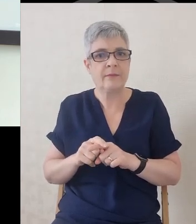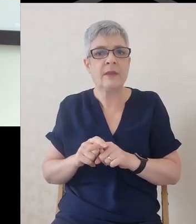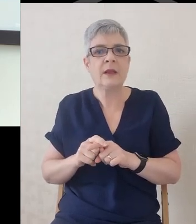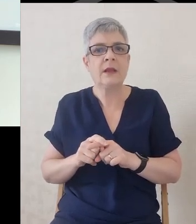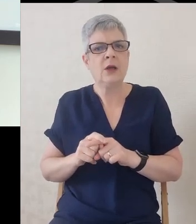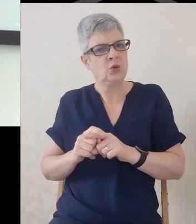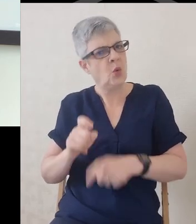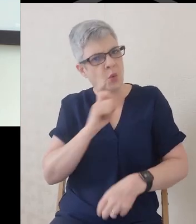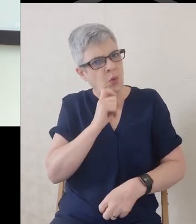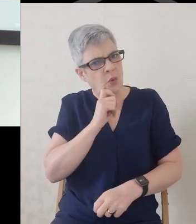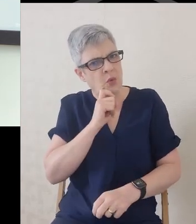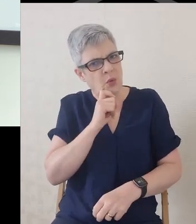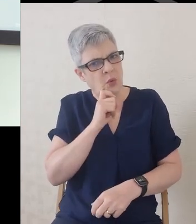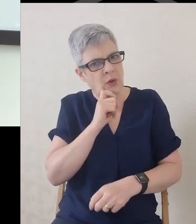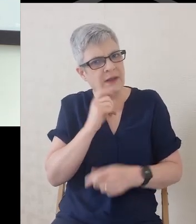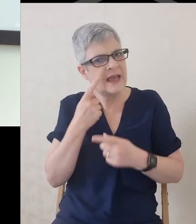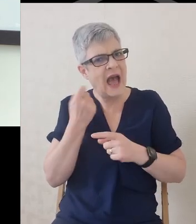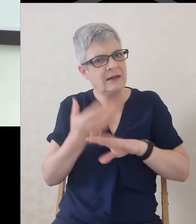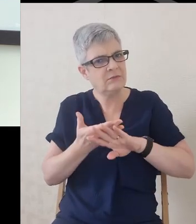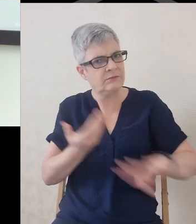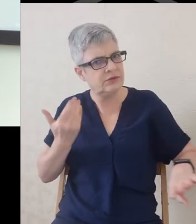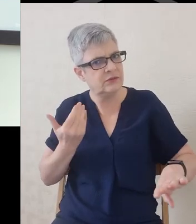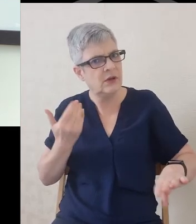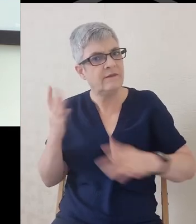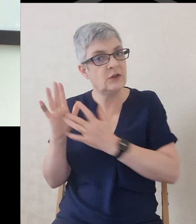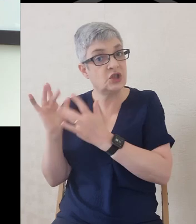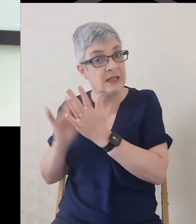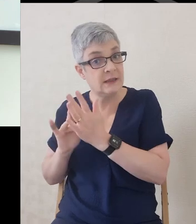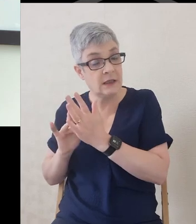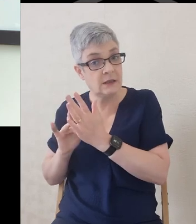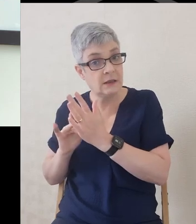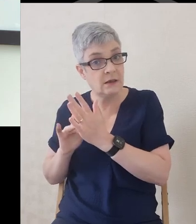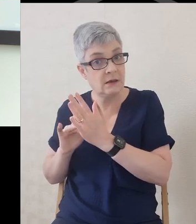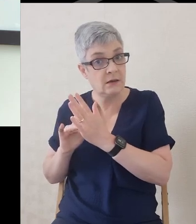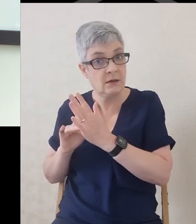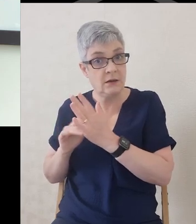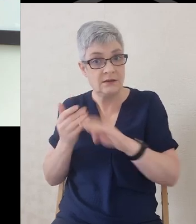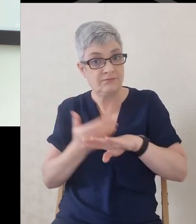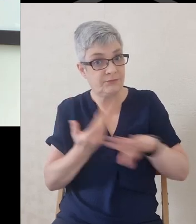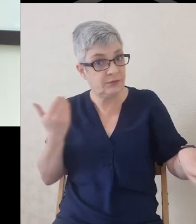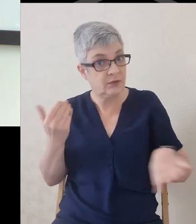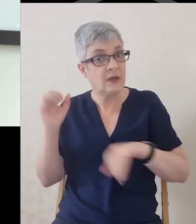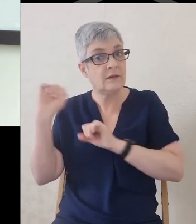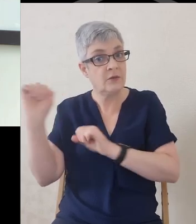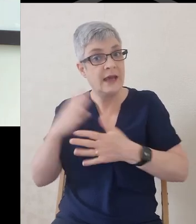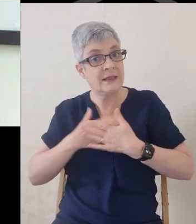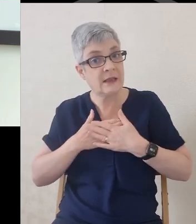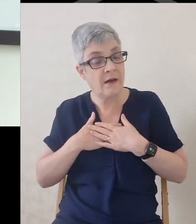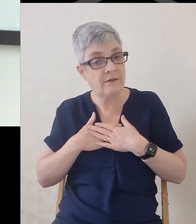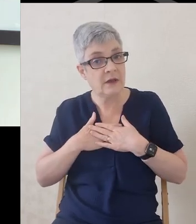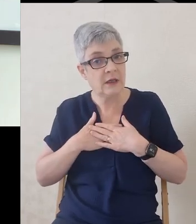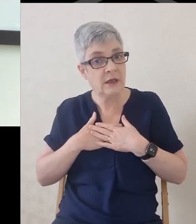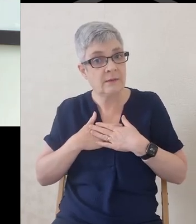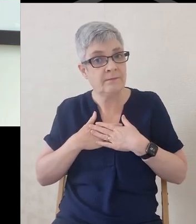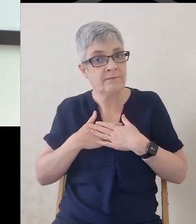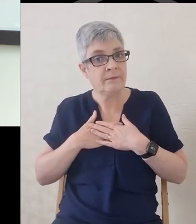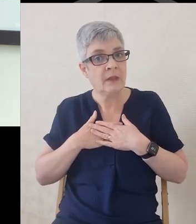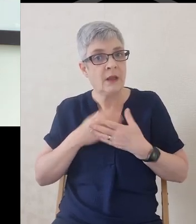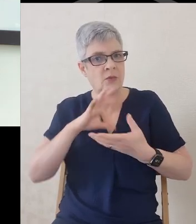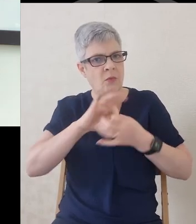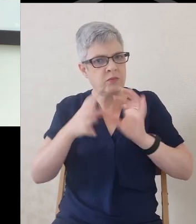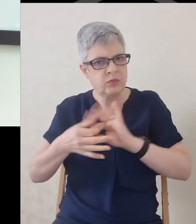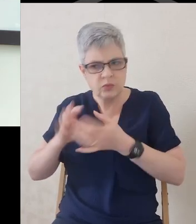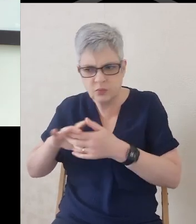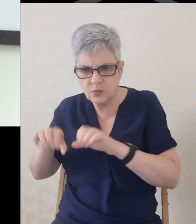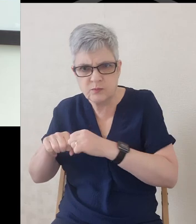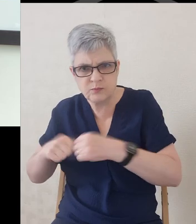Who then can e'er divide us more from Jesus and his love, or break the sacred chain that binds the